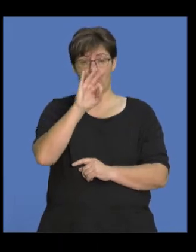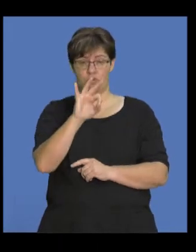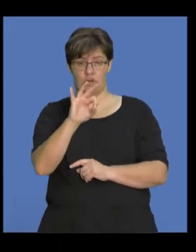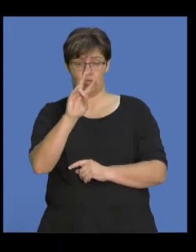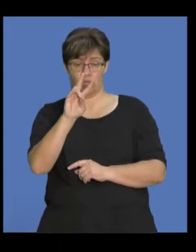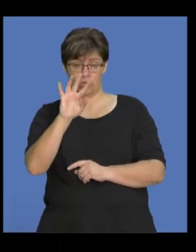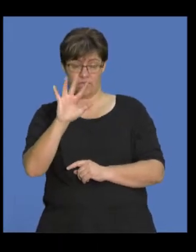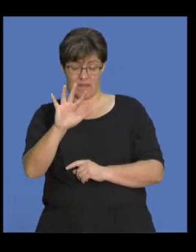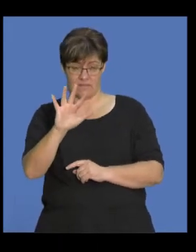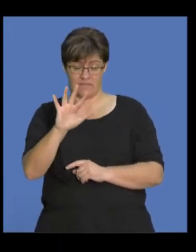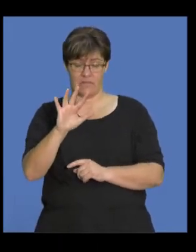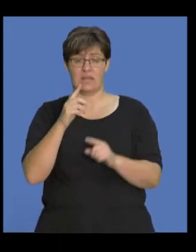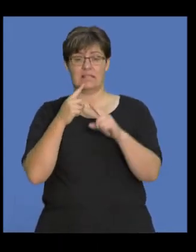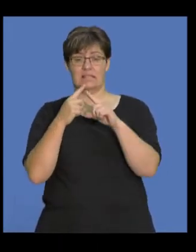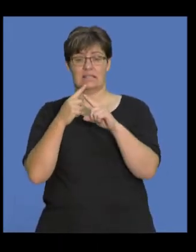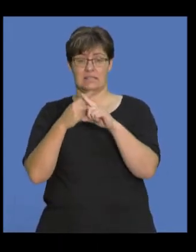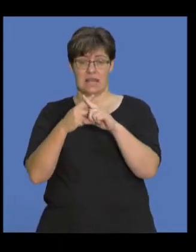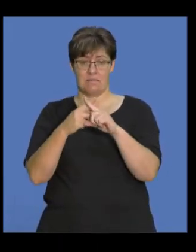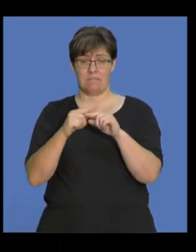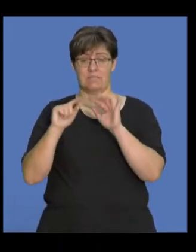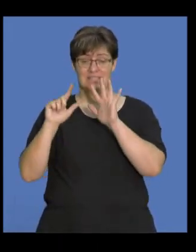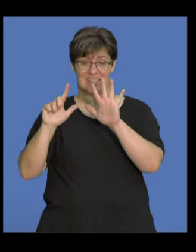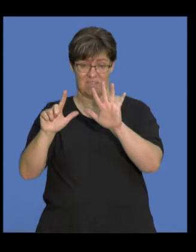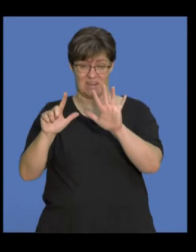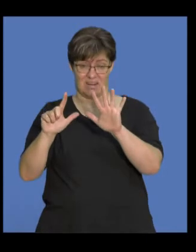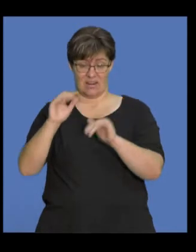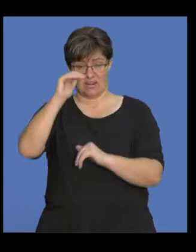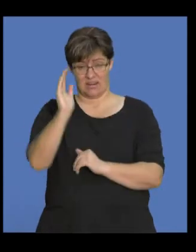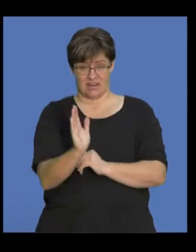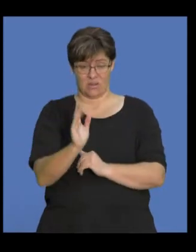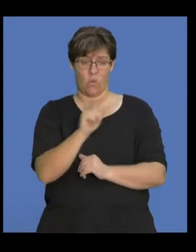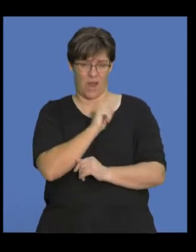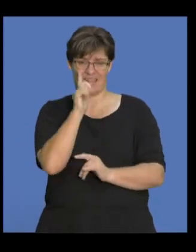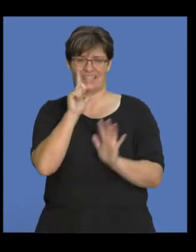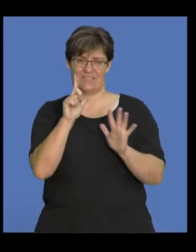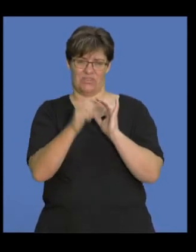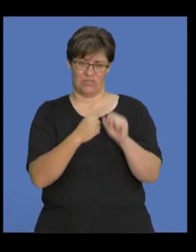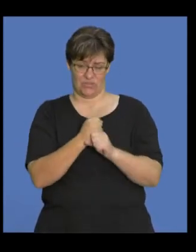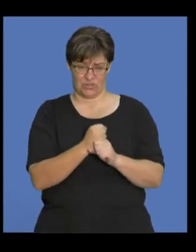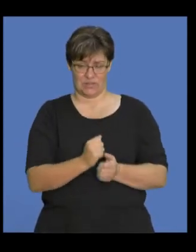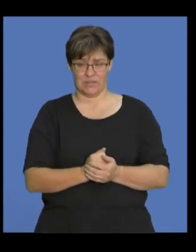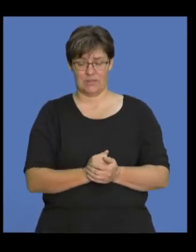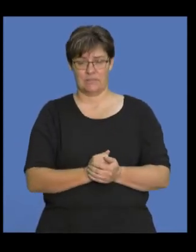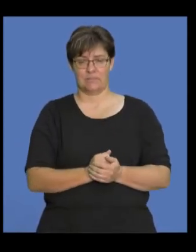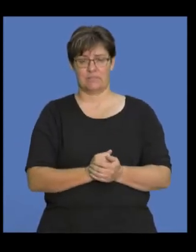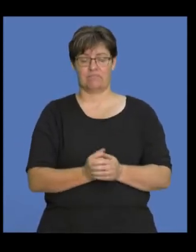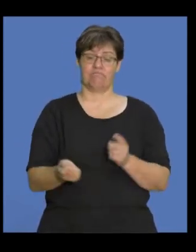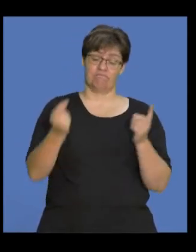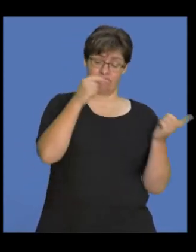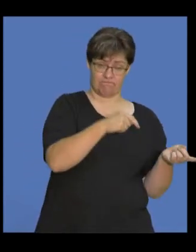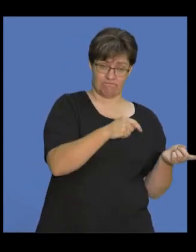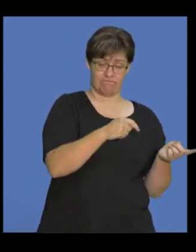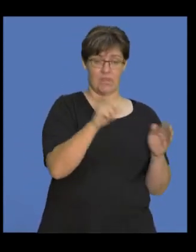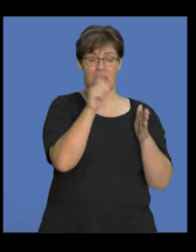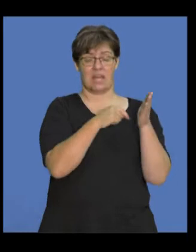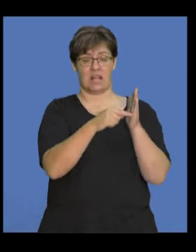0.0325 multiplied by 7. This was for 7 years. And then I'm just going to go straight to the